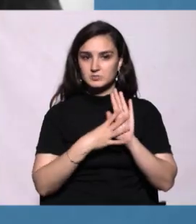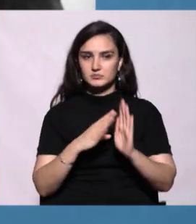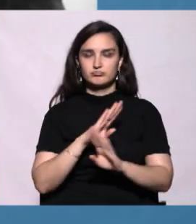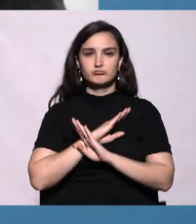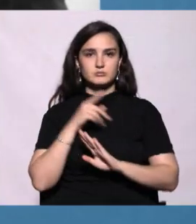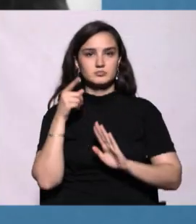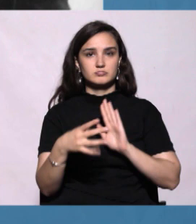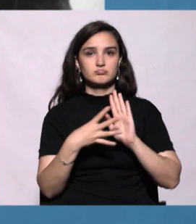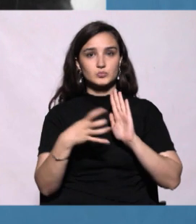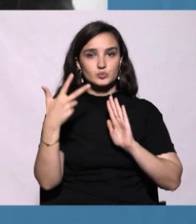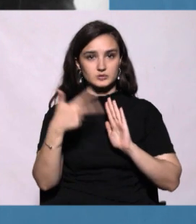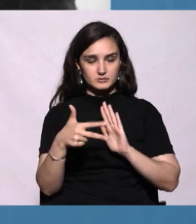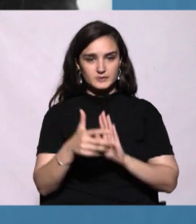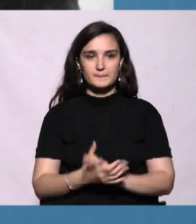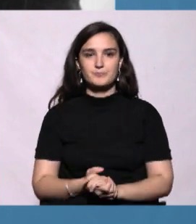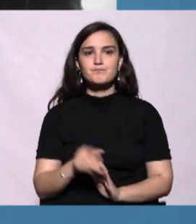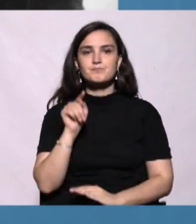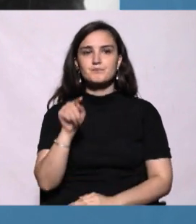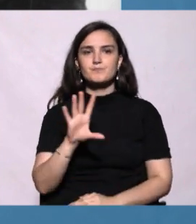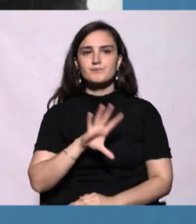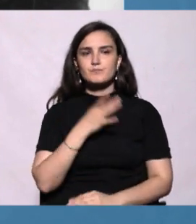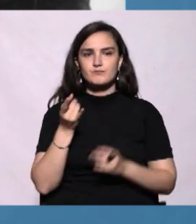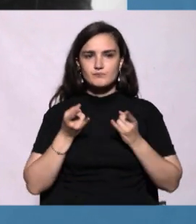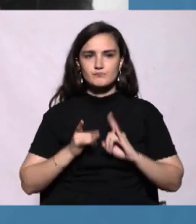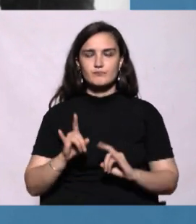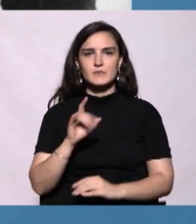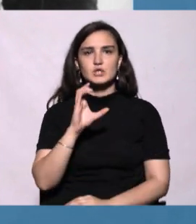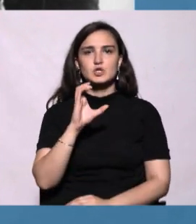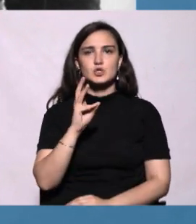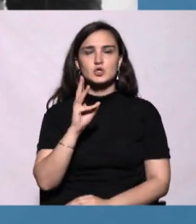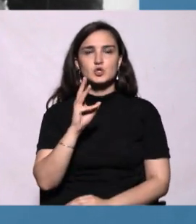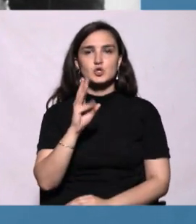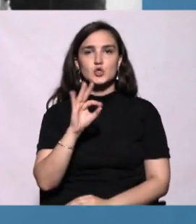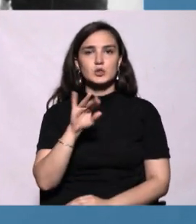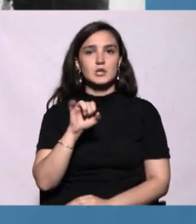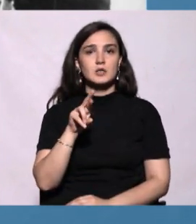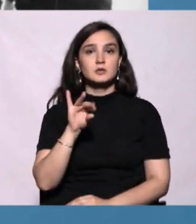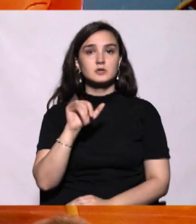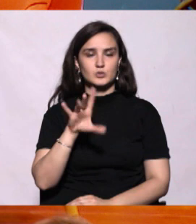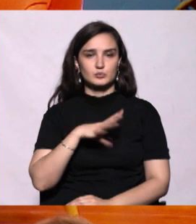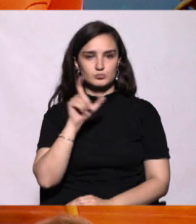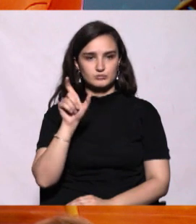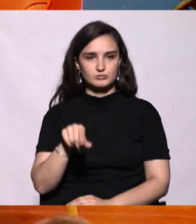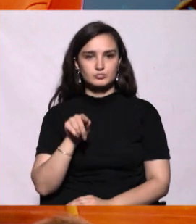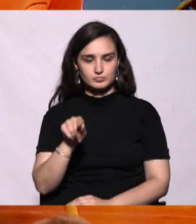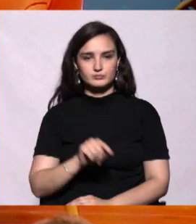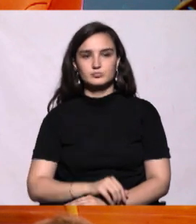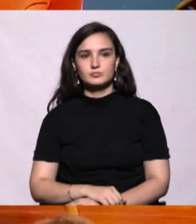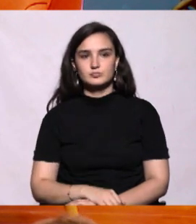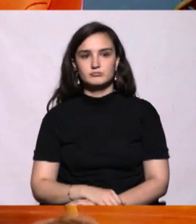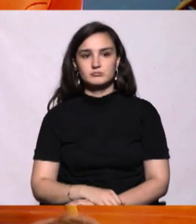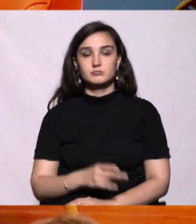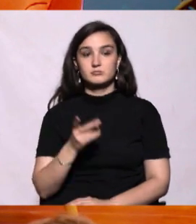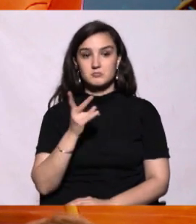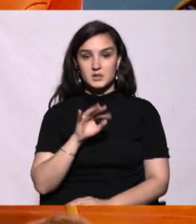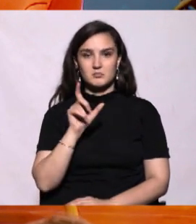died in 1930. He was born in Edinburgh, Scotland, so he was Scottish. He was Scottish, but still British,